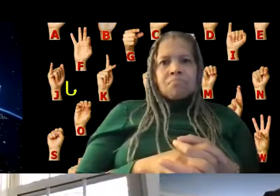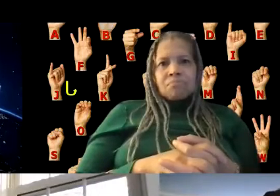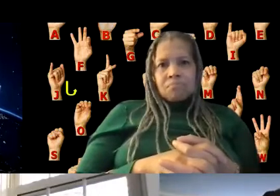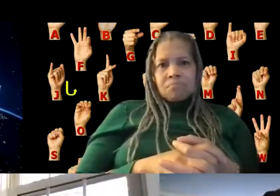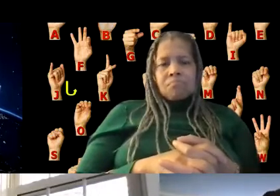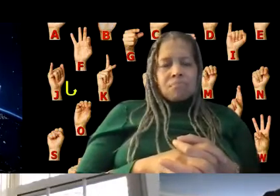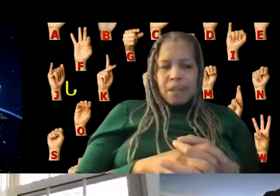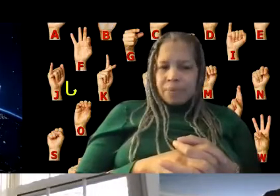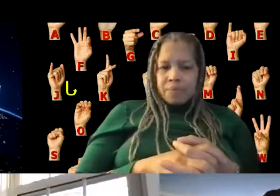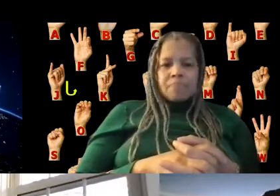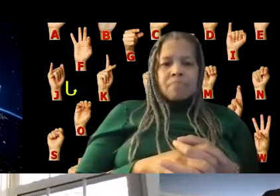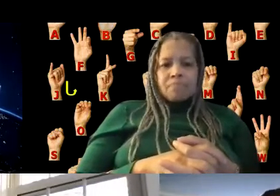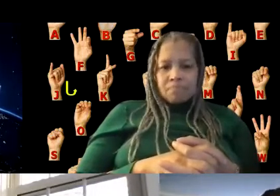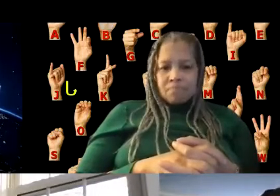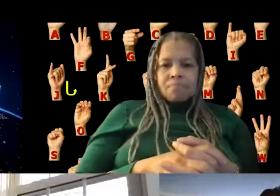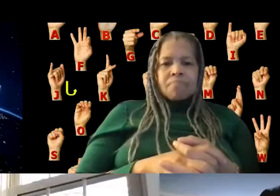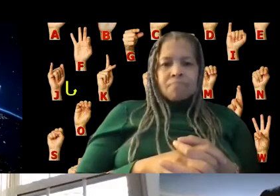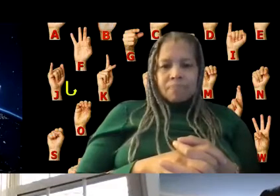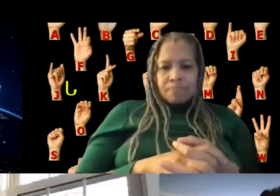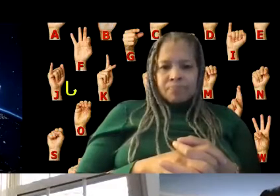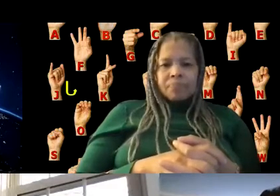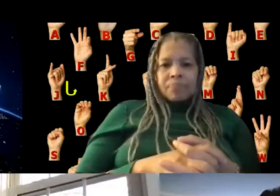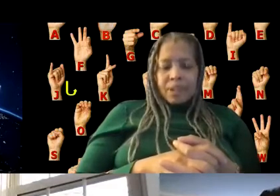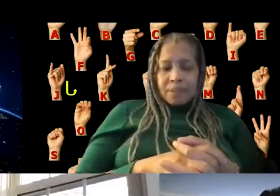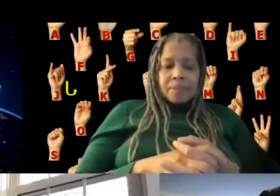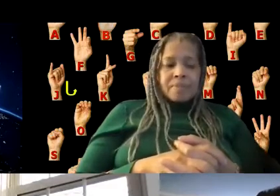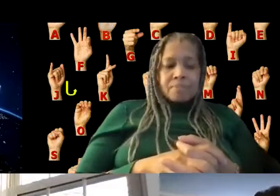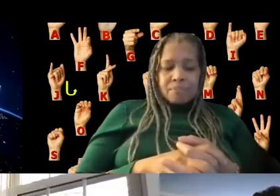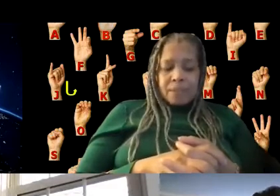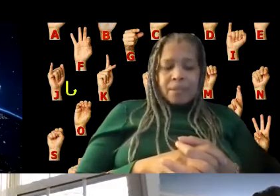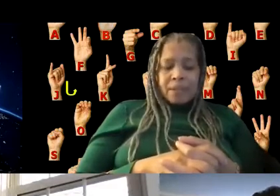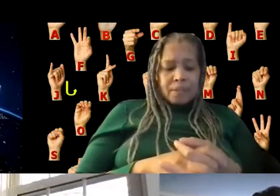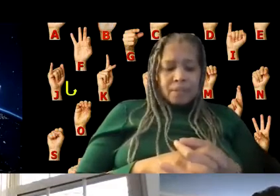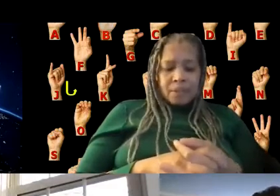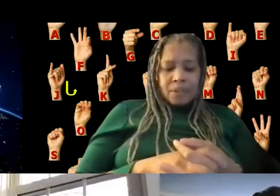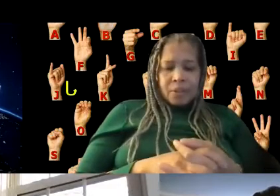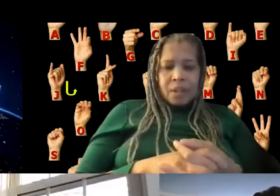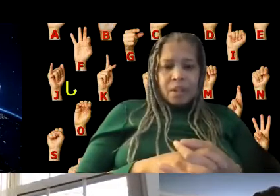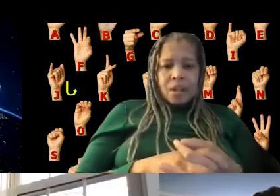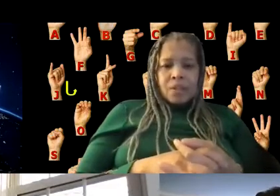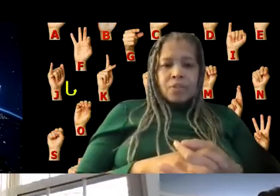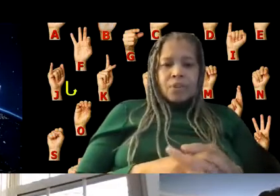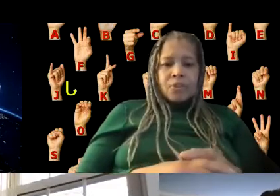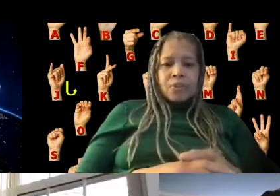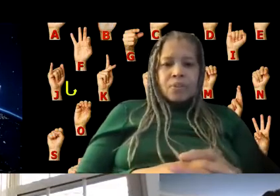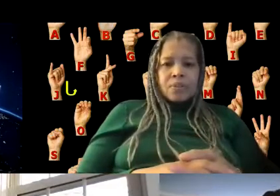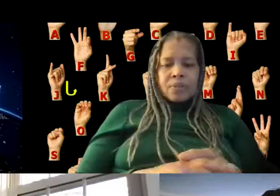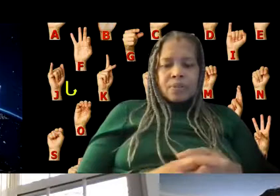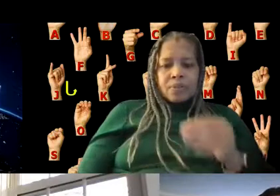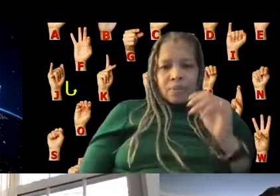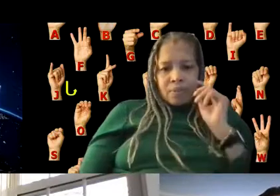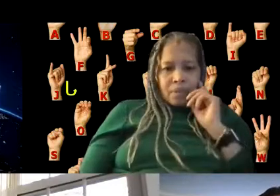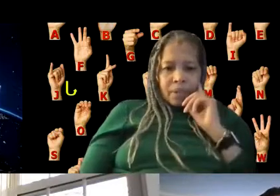blind spots are. And that's exactly what happened to Google in that example. Exactly. I agree. That's So a really good